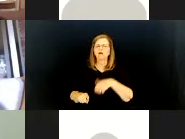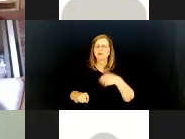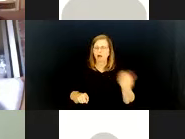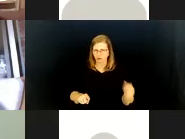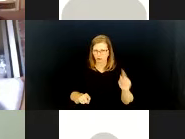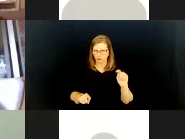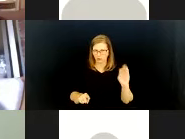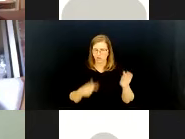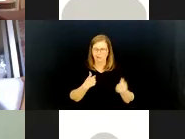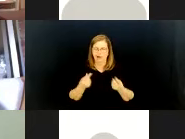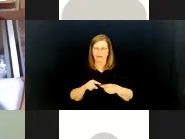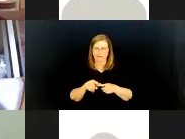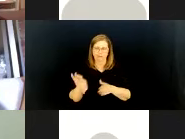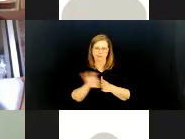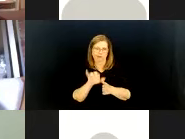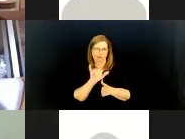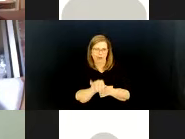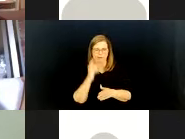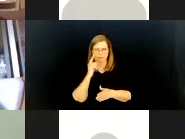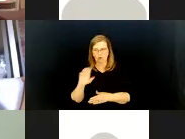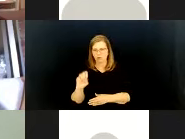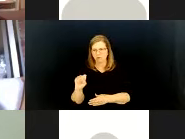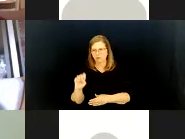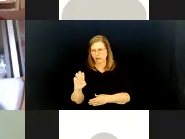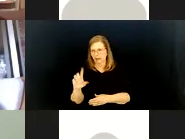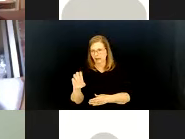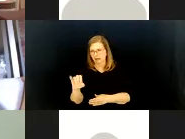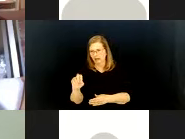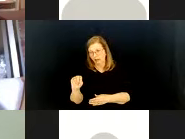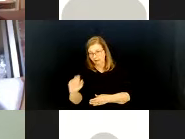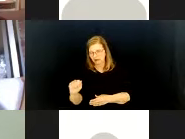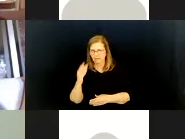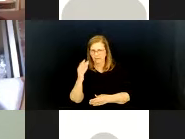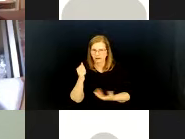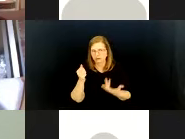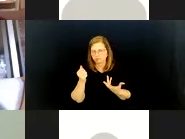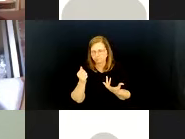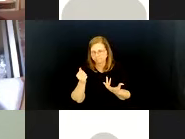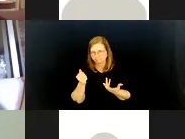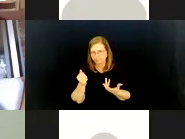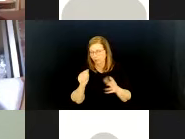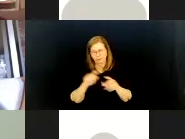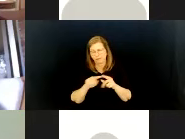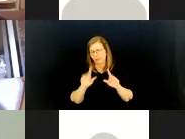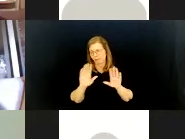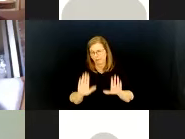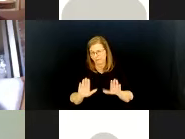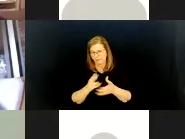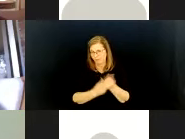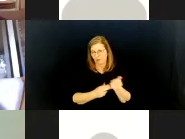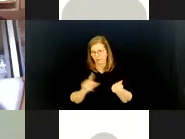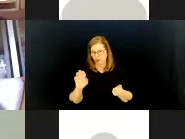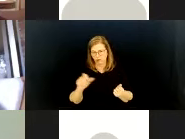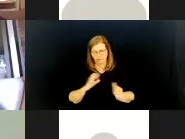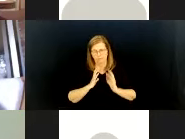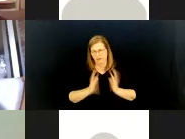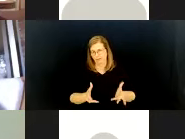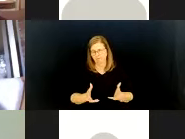use this one for Selena, that she had the OK Career Guide, but they're both wonderful tools.